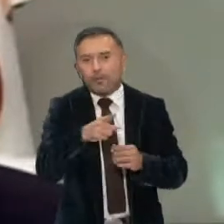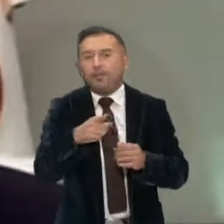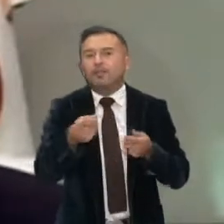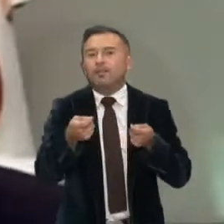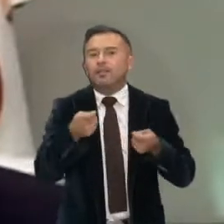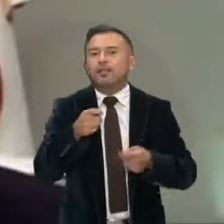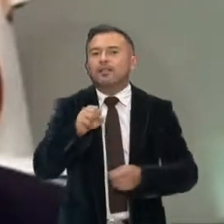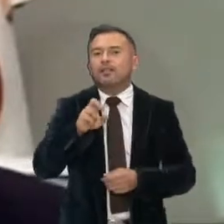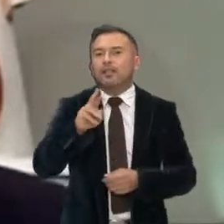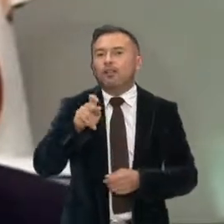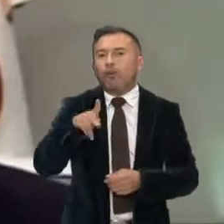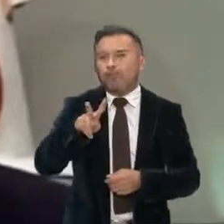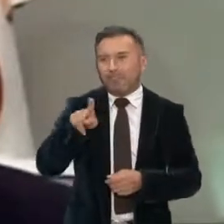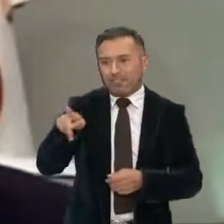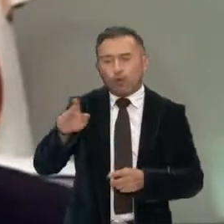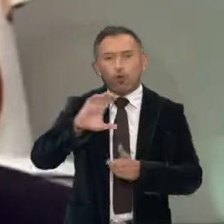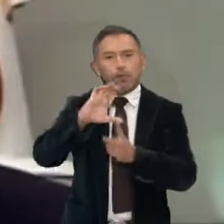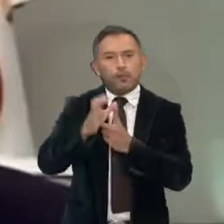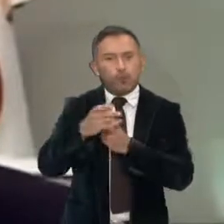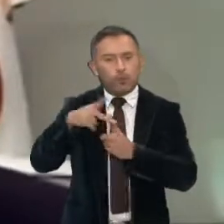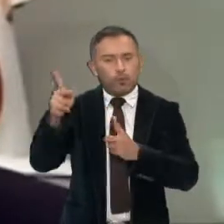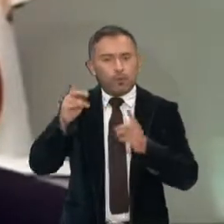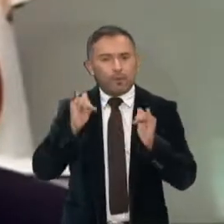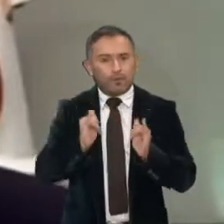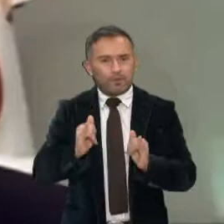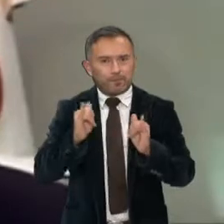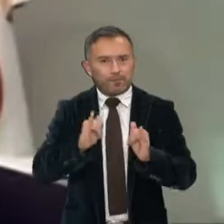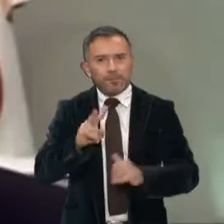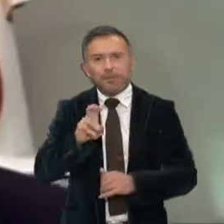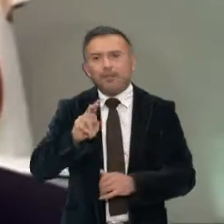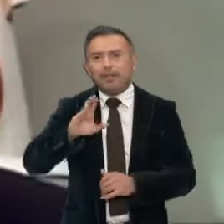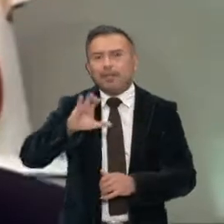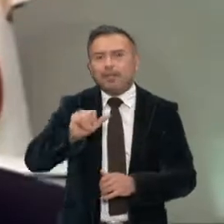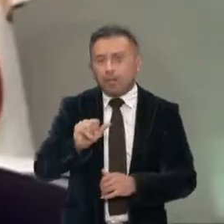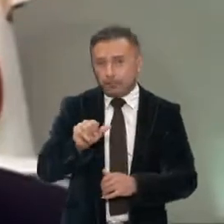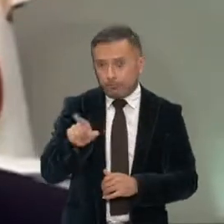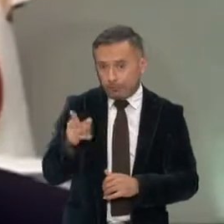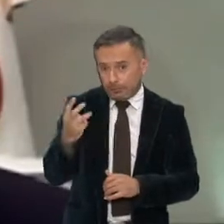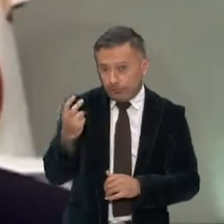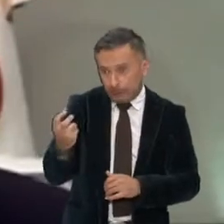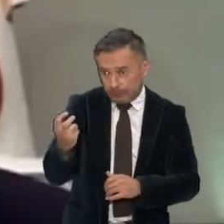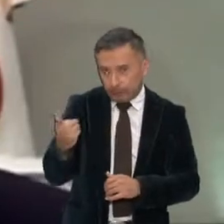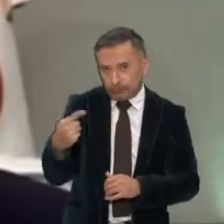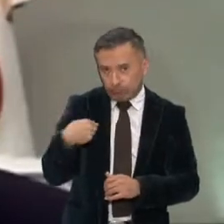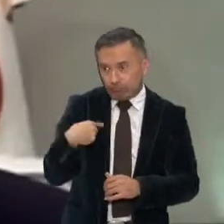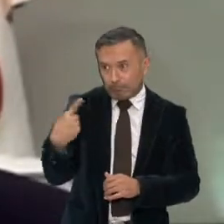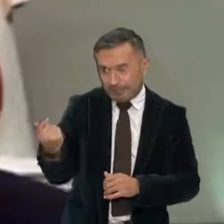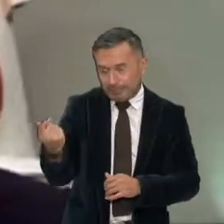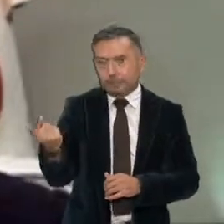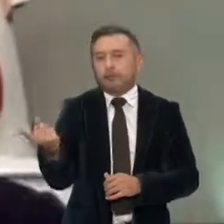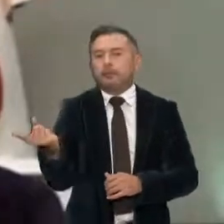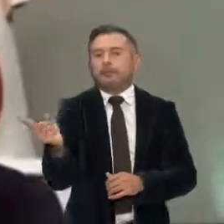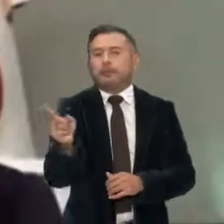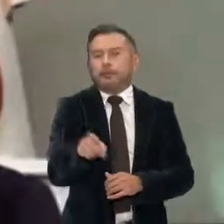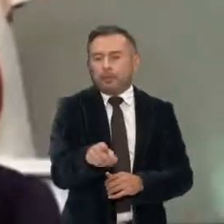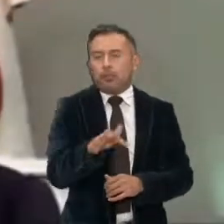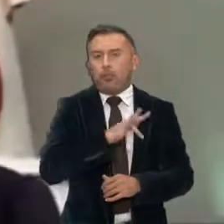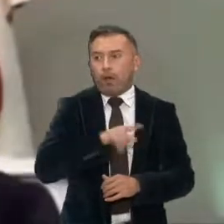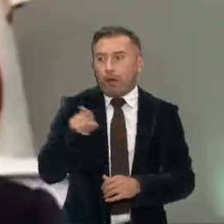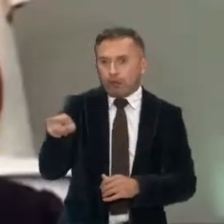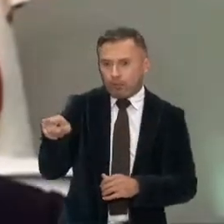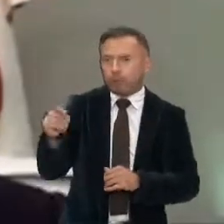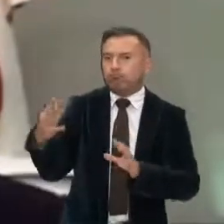4 different meetings. Our moderator, Mr. Sergei Kuznetsov, we are